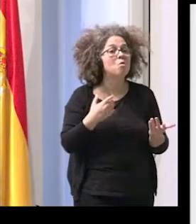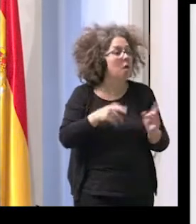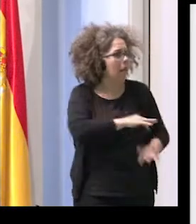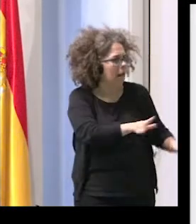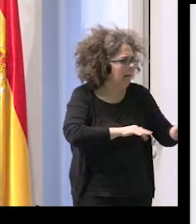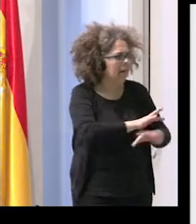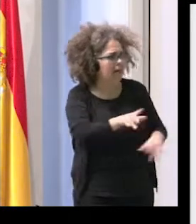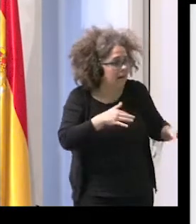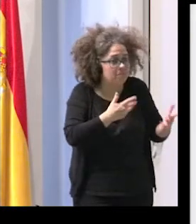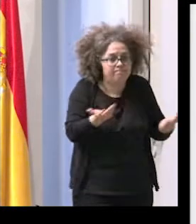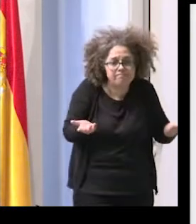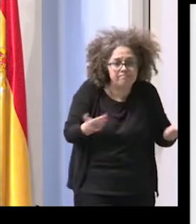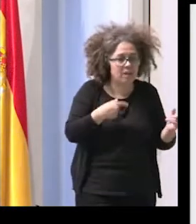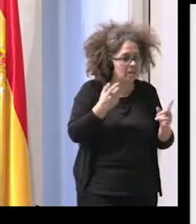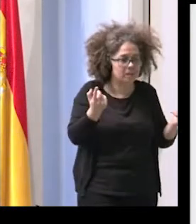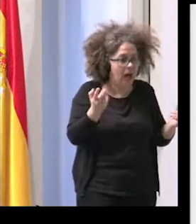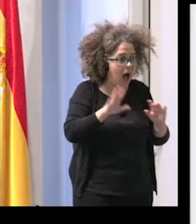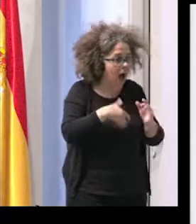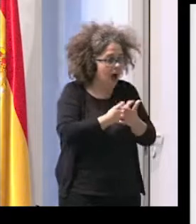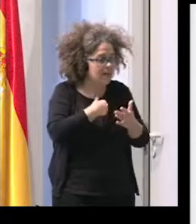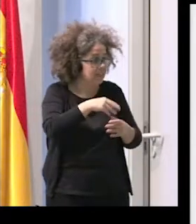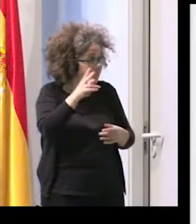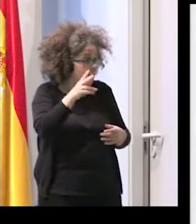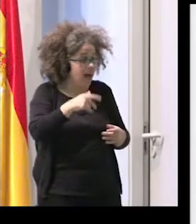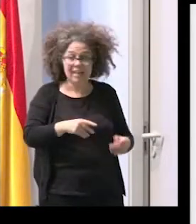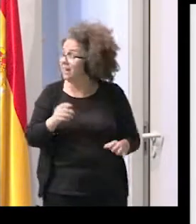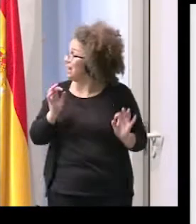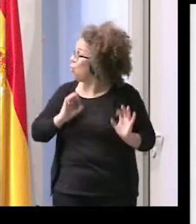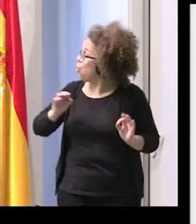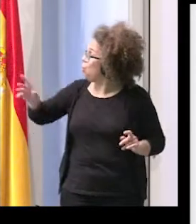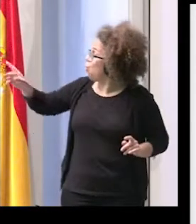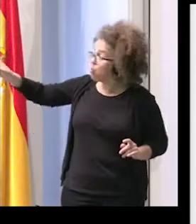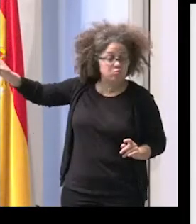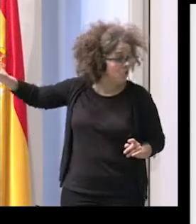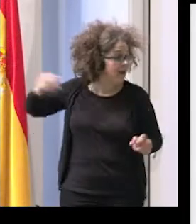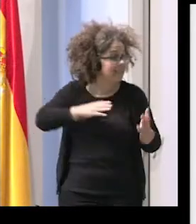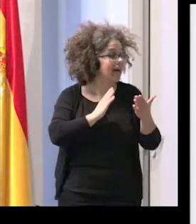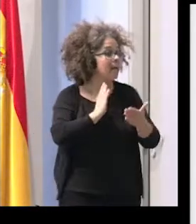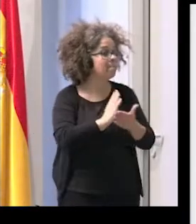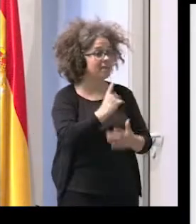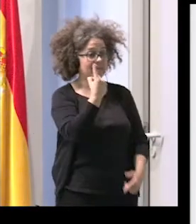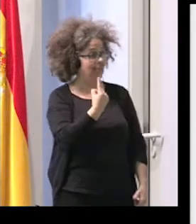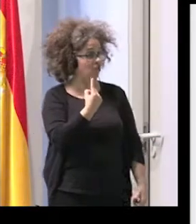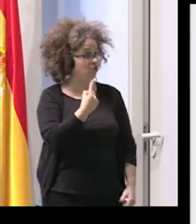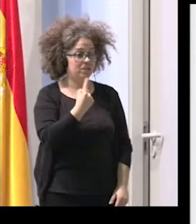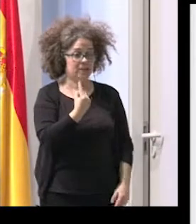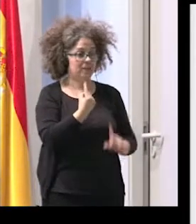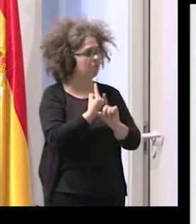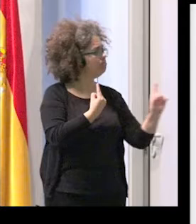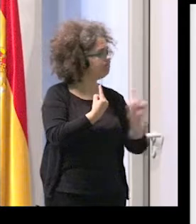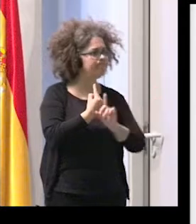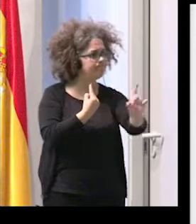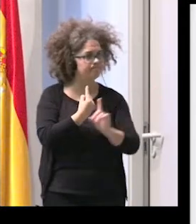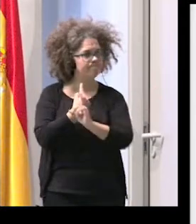Even the child with hearing loss, let's say in the middle, who wants to hear from all directions, she's also moving as well.